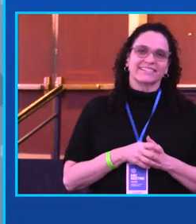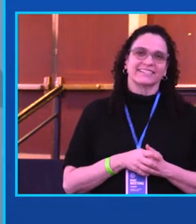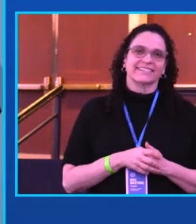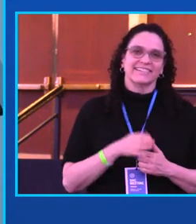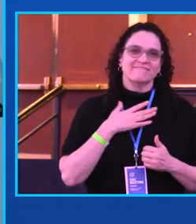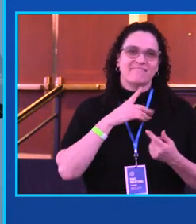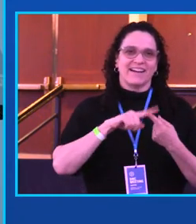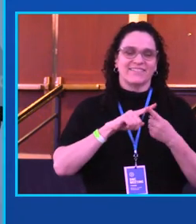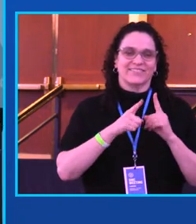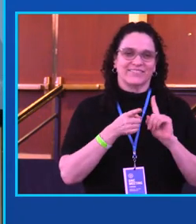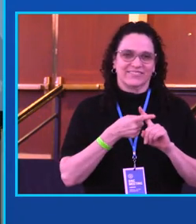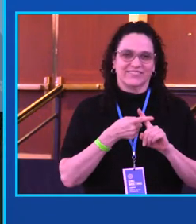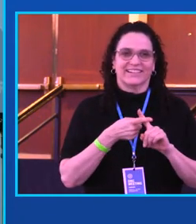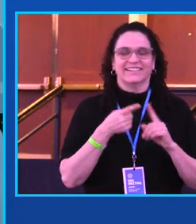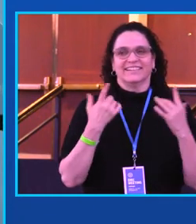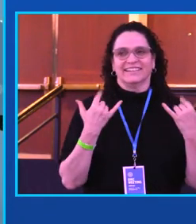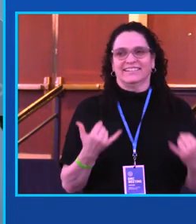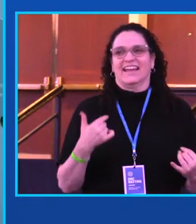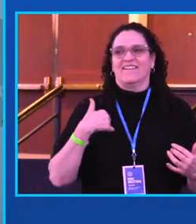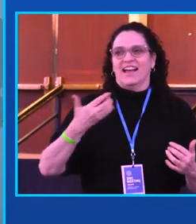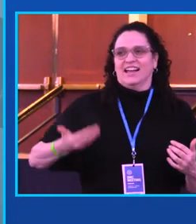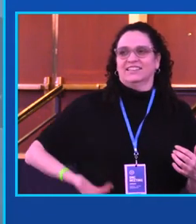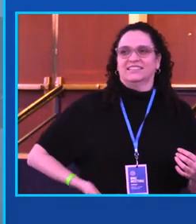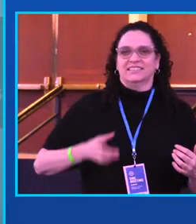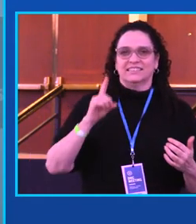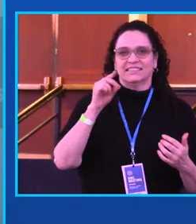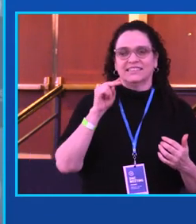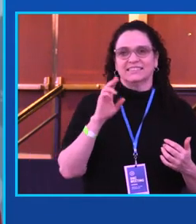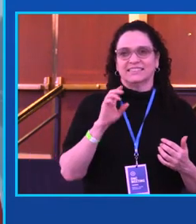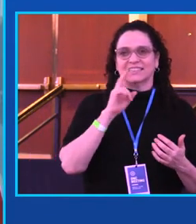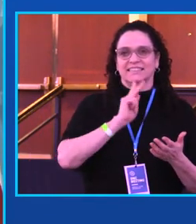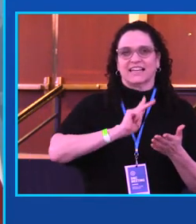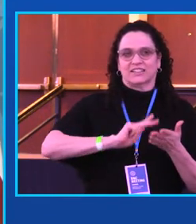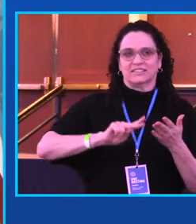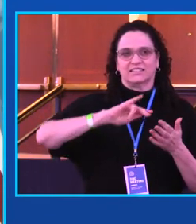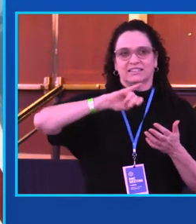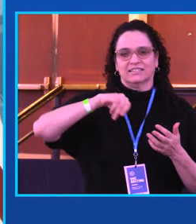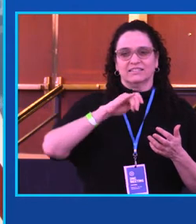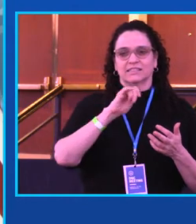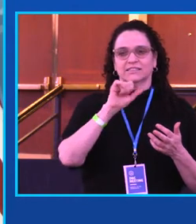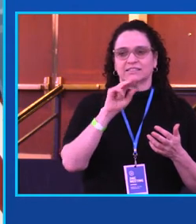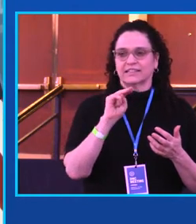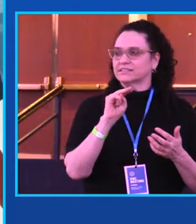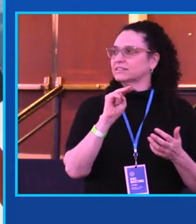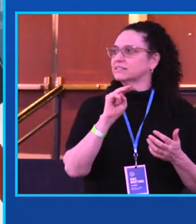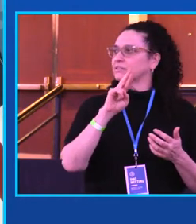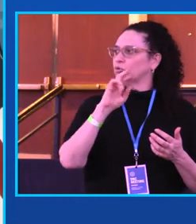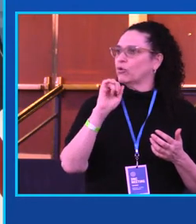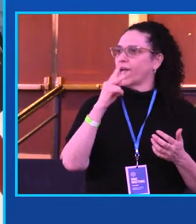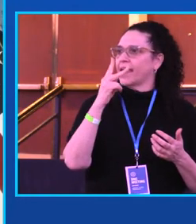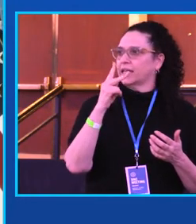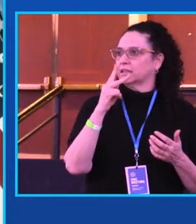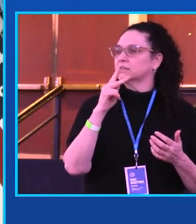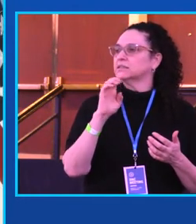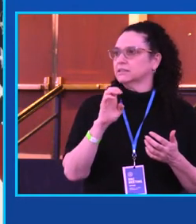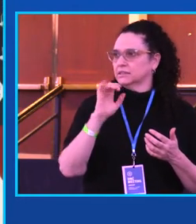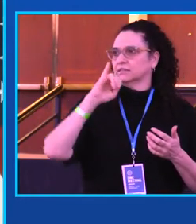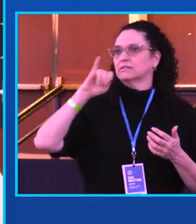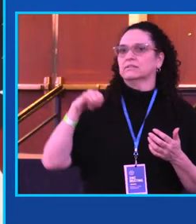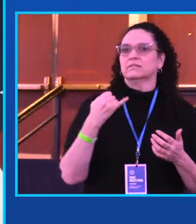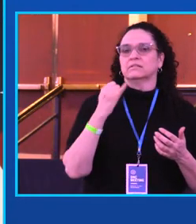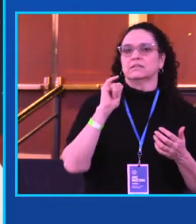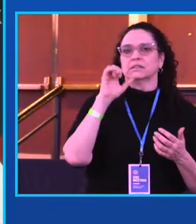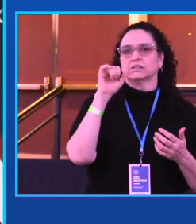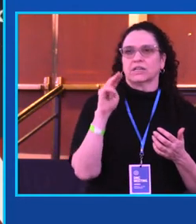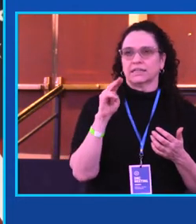My friends, I now want to introduce DNC Secretary Jason Raitt. Jason has been committed